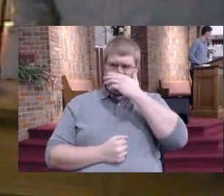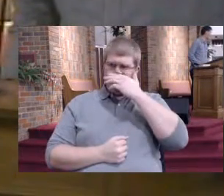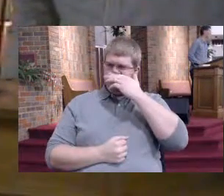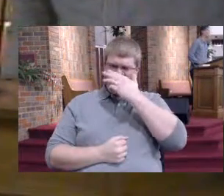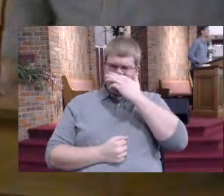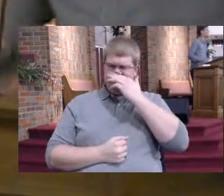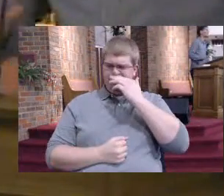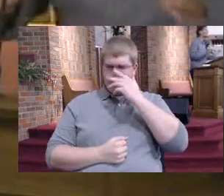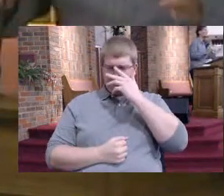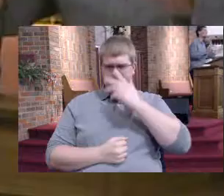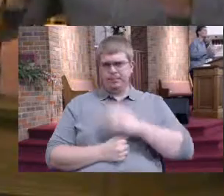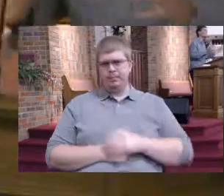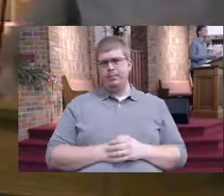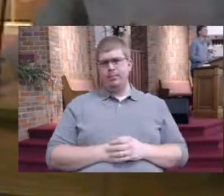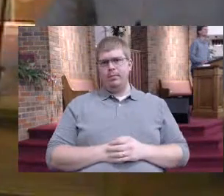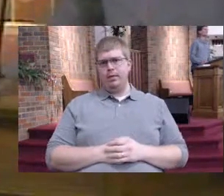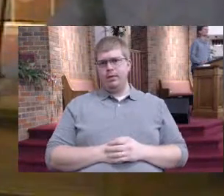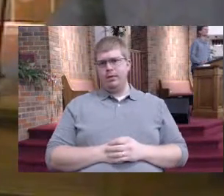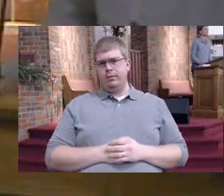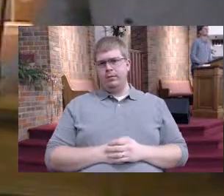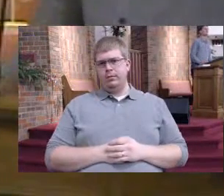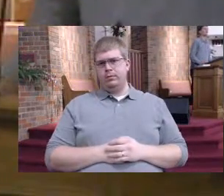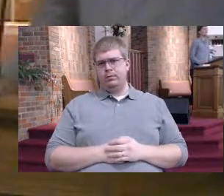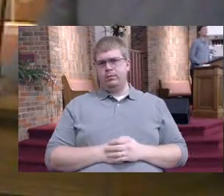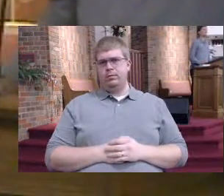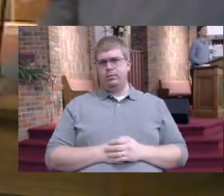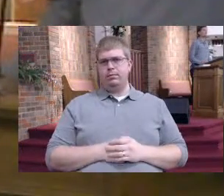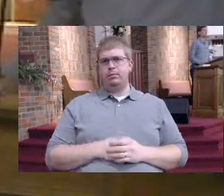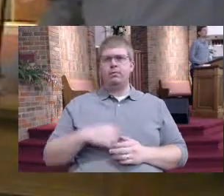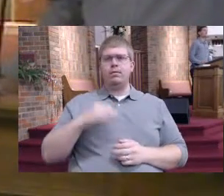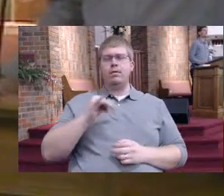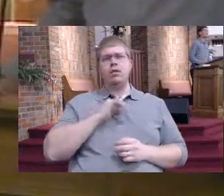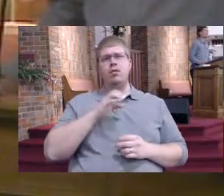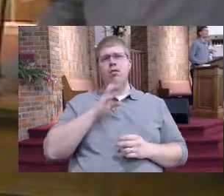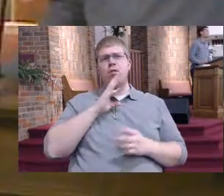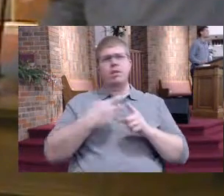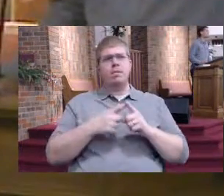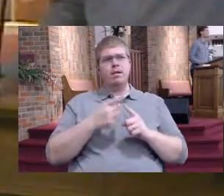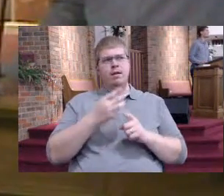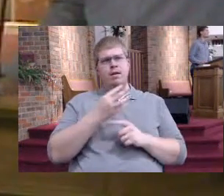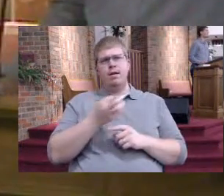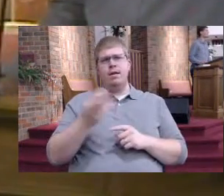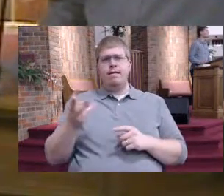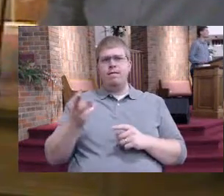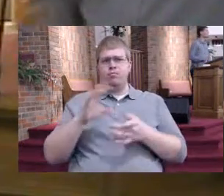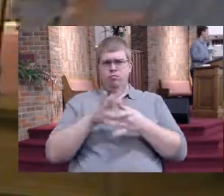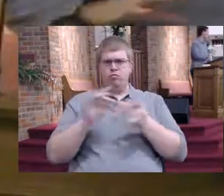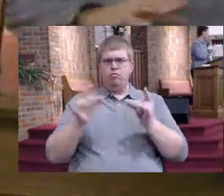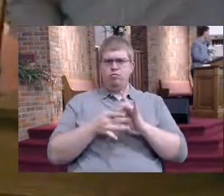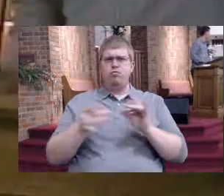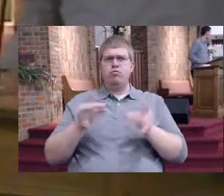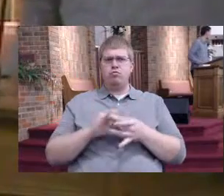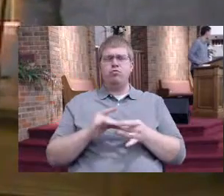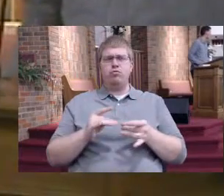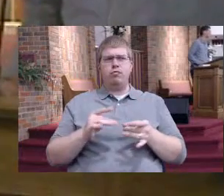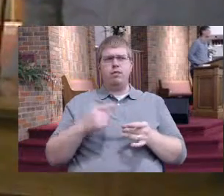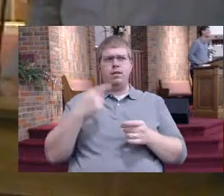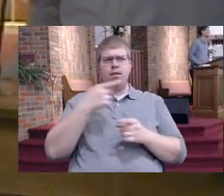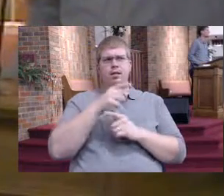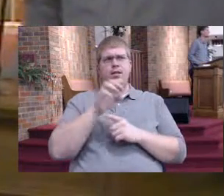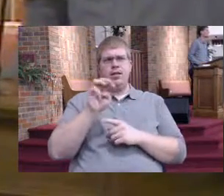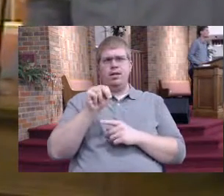I just want to talk about a couple specific stories that we've had in this first year being in the village. This is